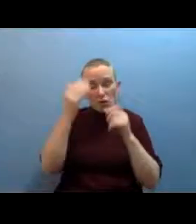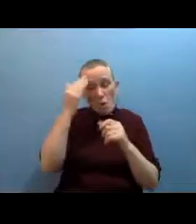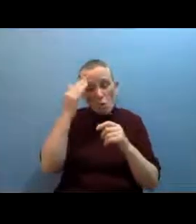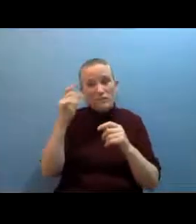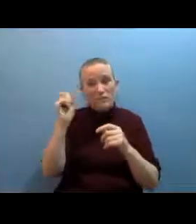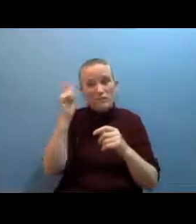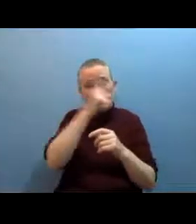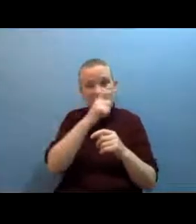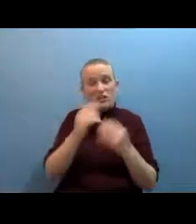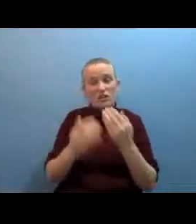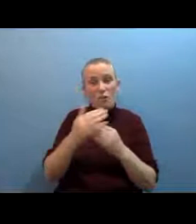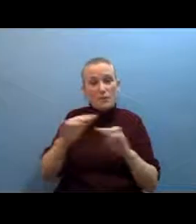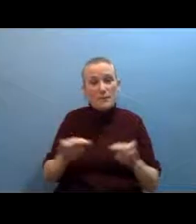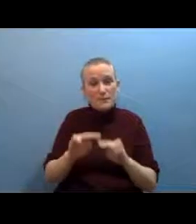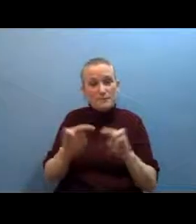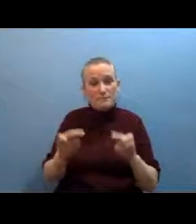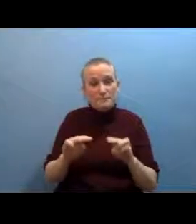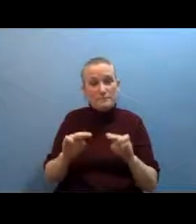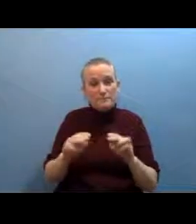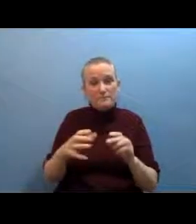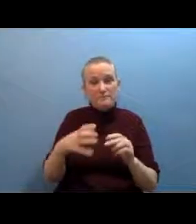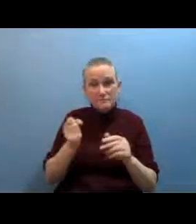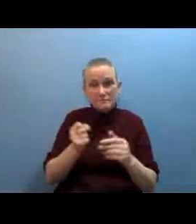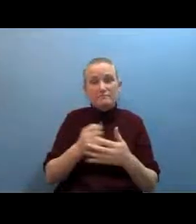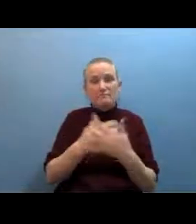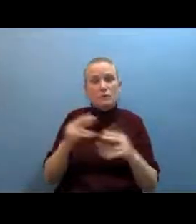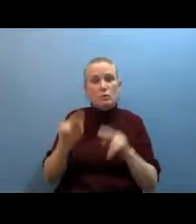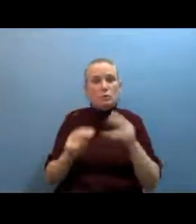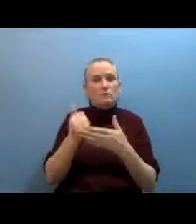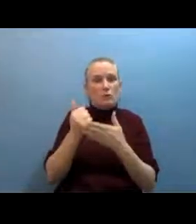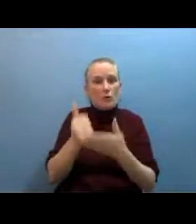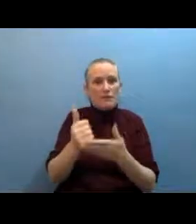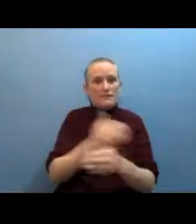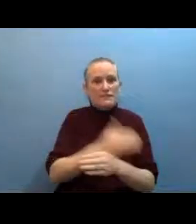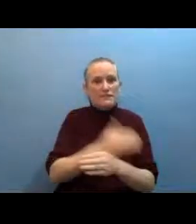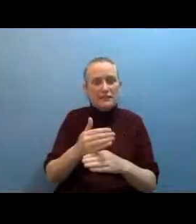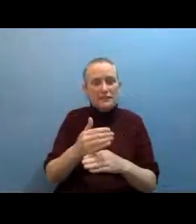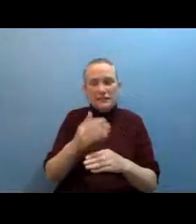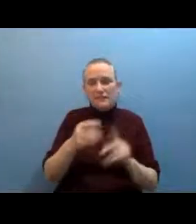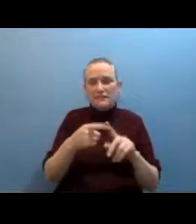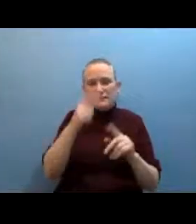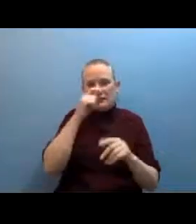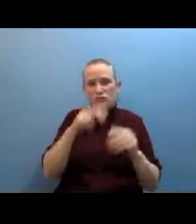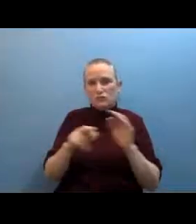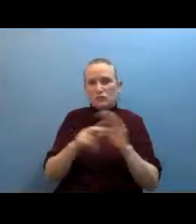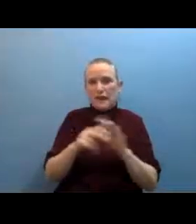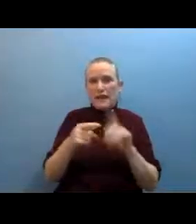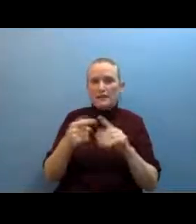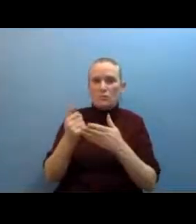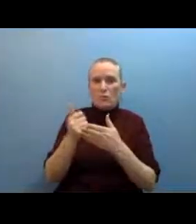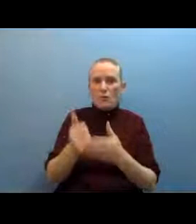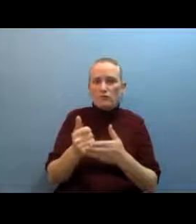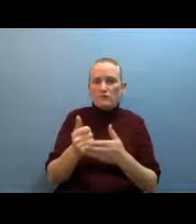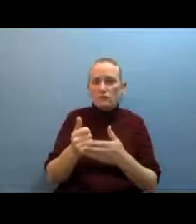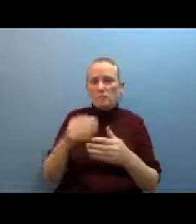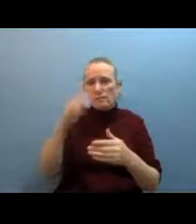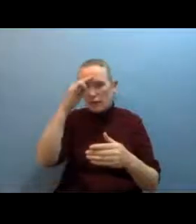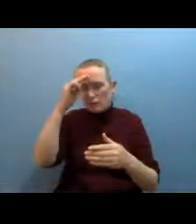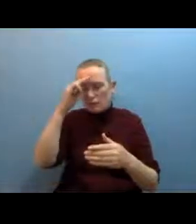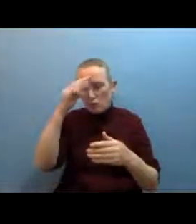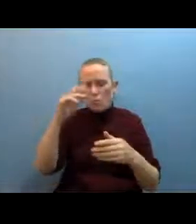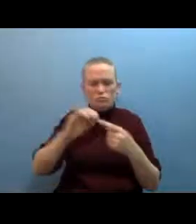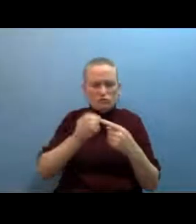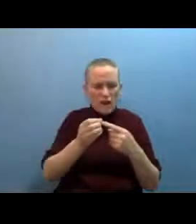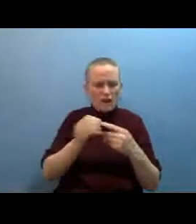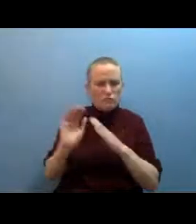people are facing. So there are new supports coming through, and teachers and the board's management seem to really be trying to